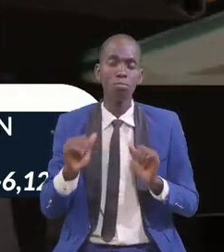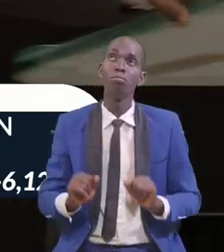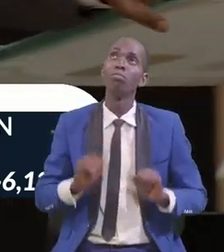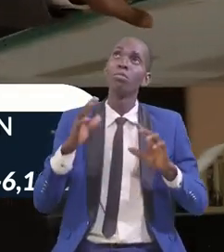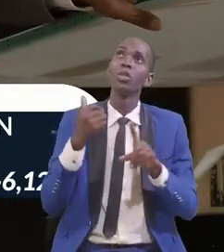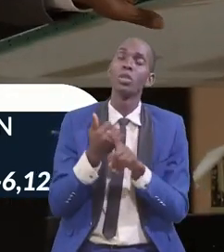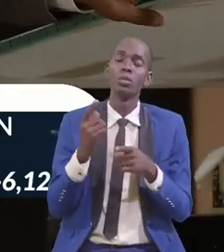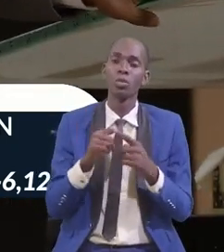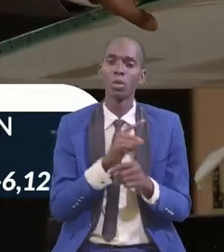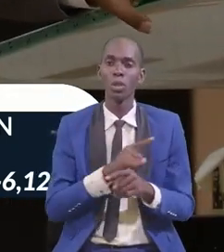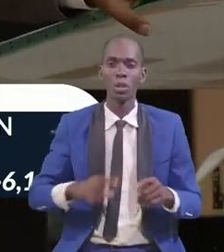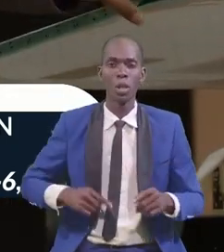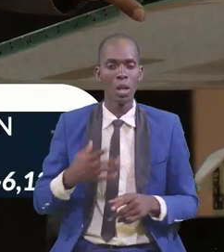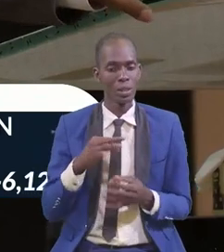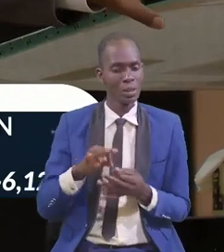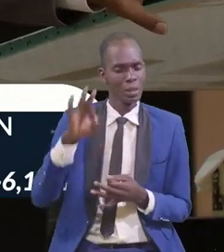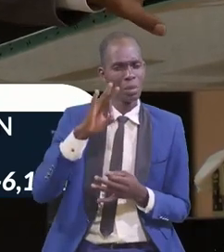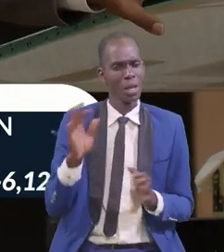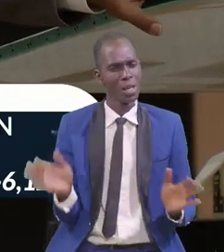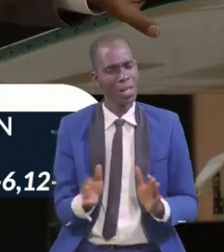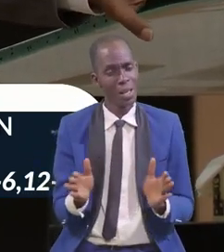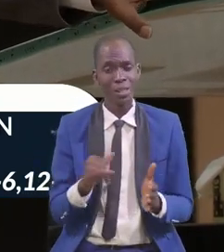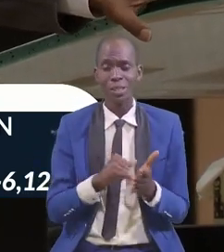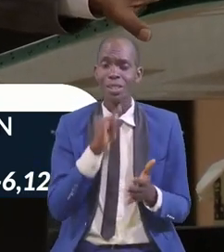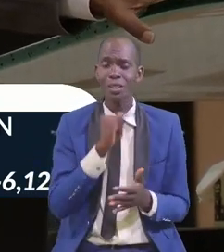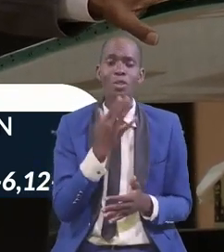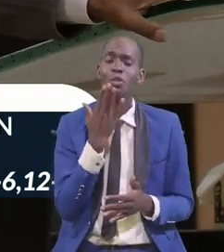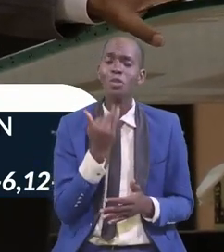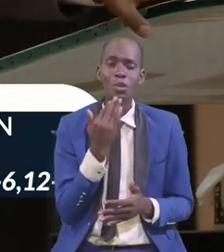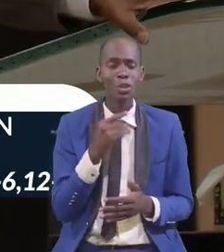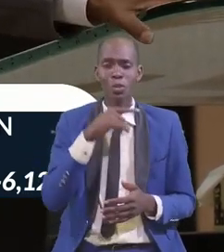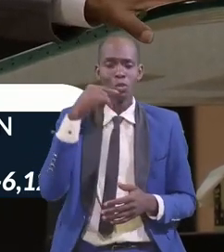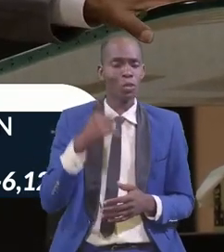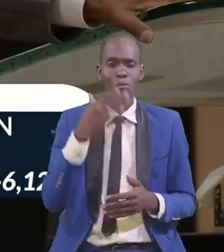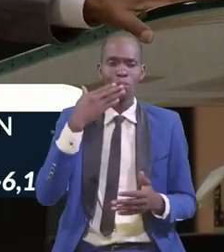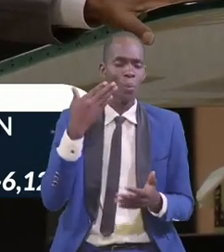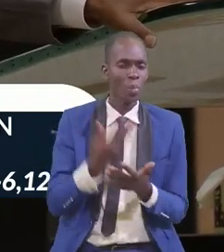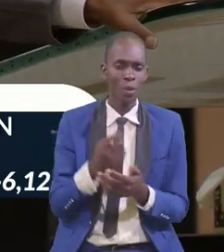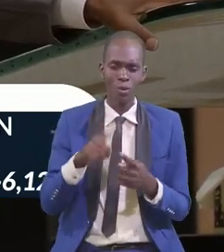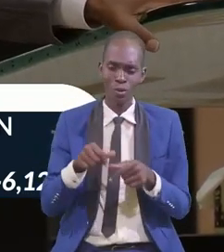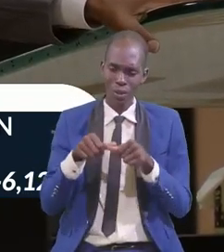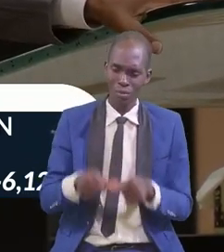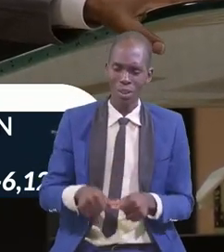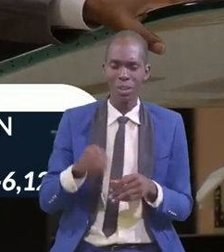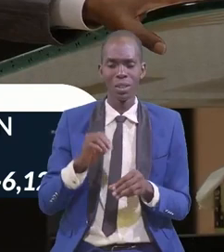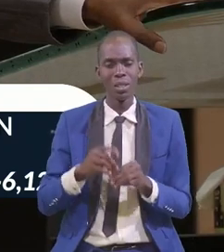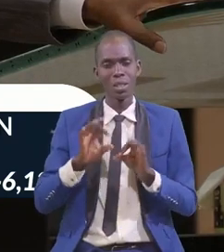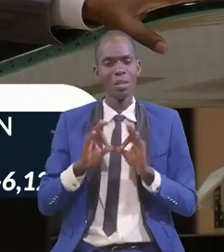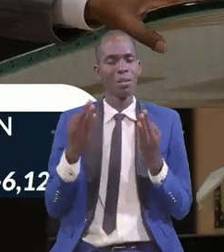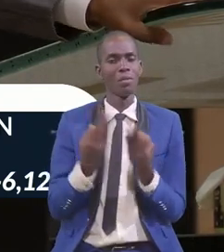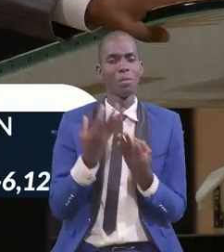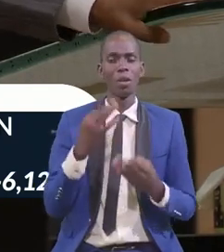says, isn't it a good thing to remain and abide as a member of the family of God? The spirit